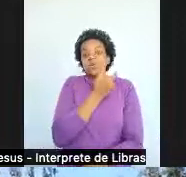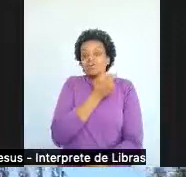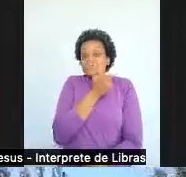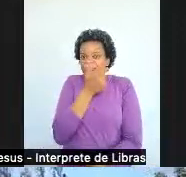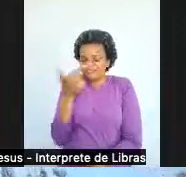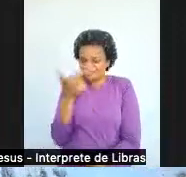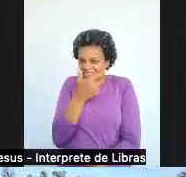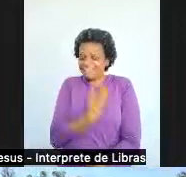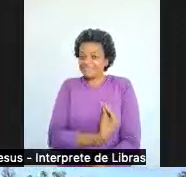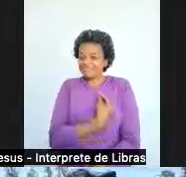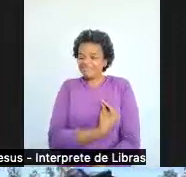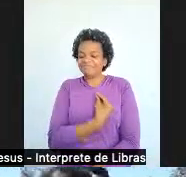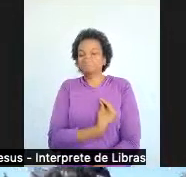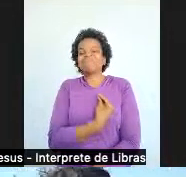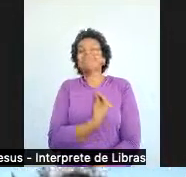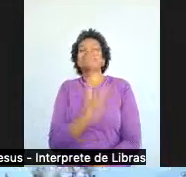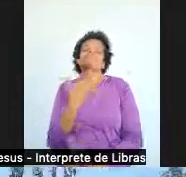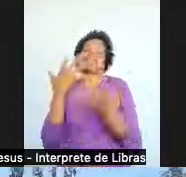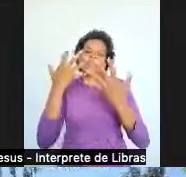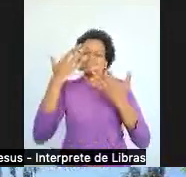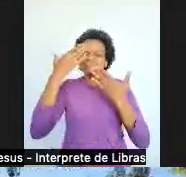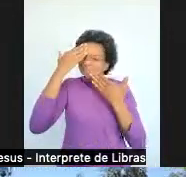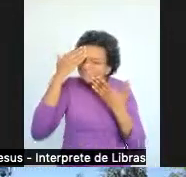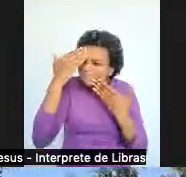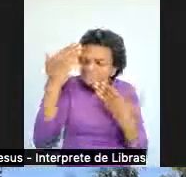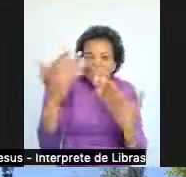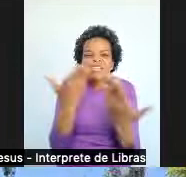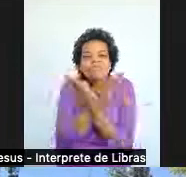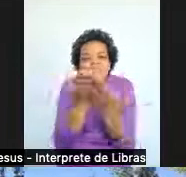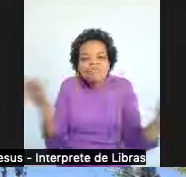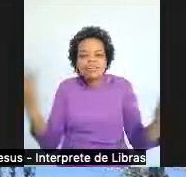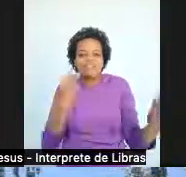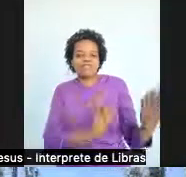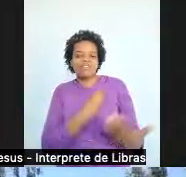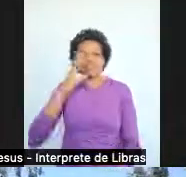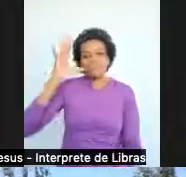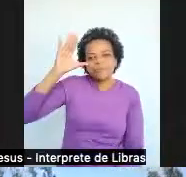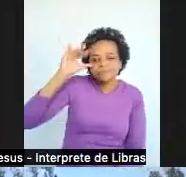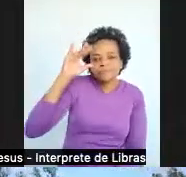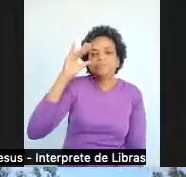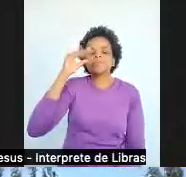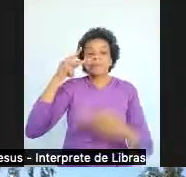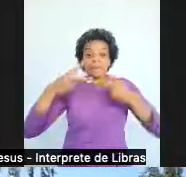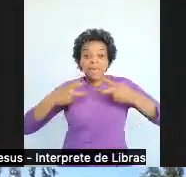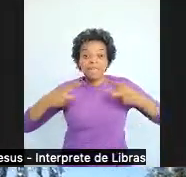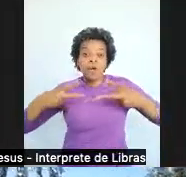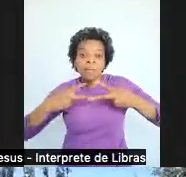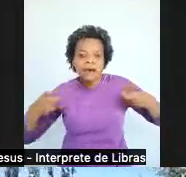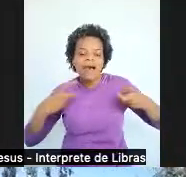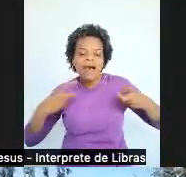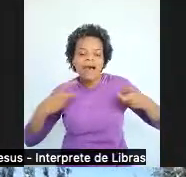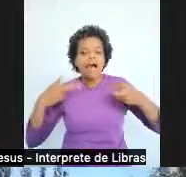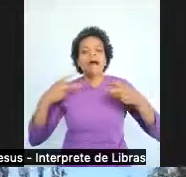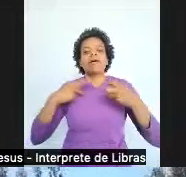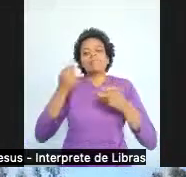in 2022. I'd like to thank everyone that came here today, Petrobras, or